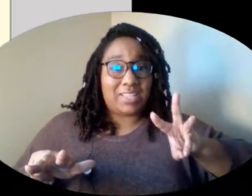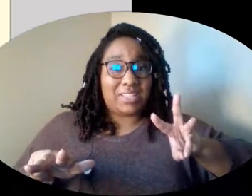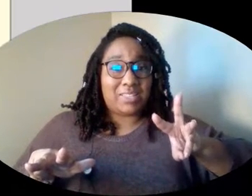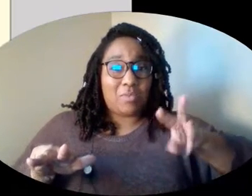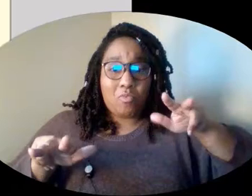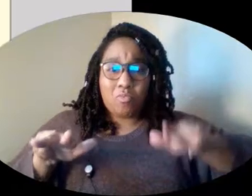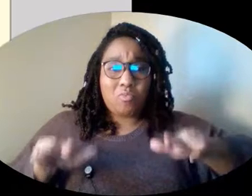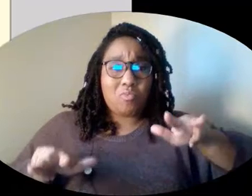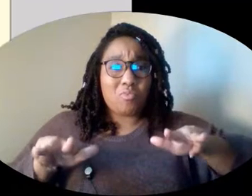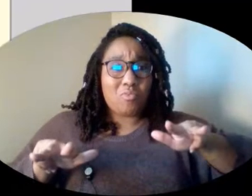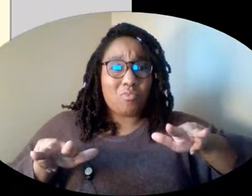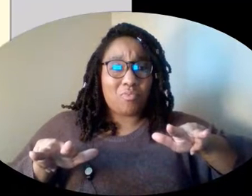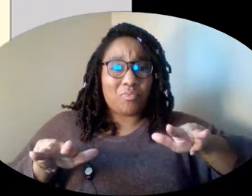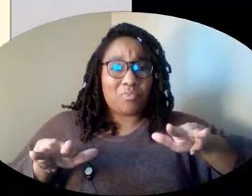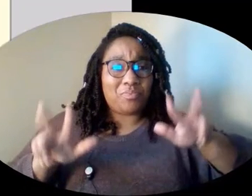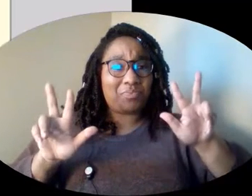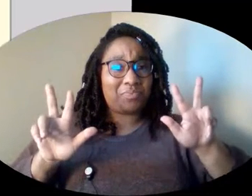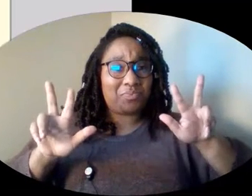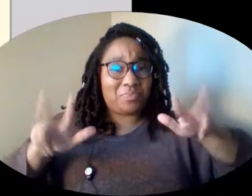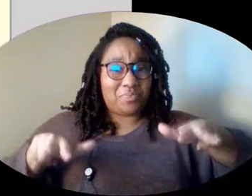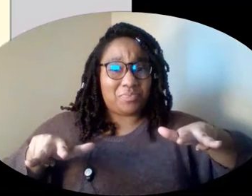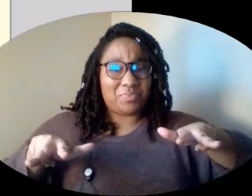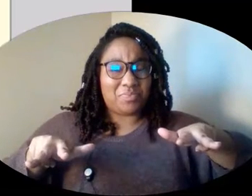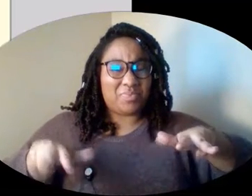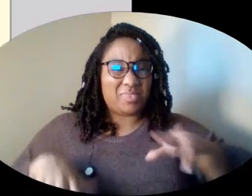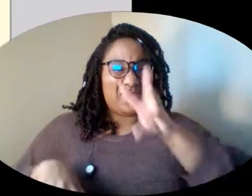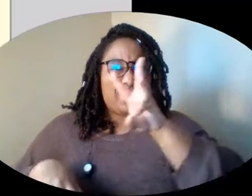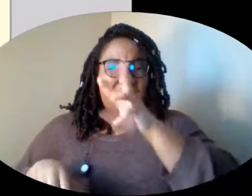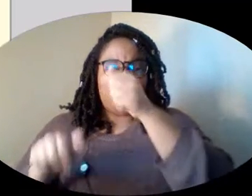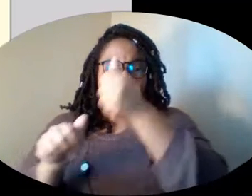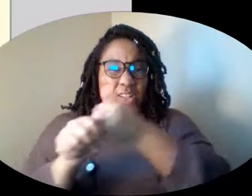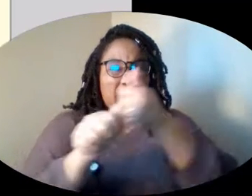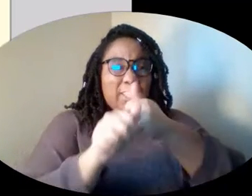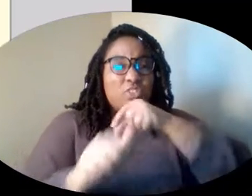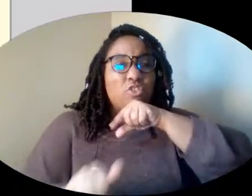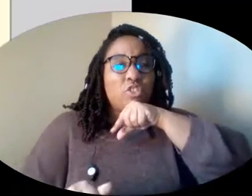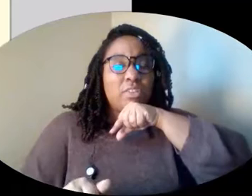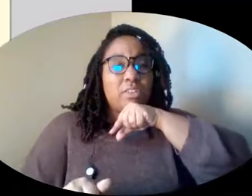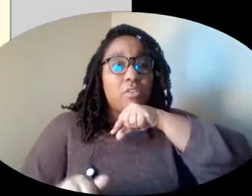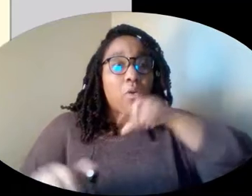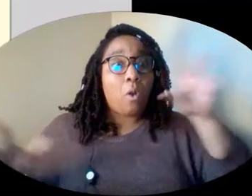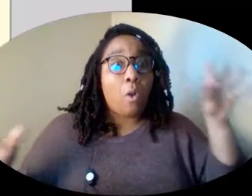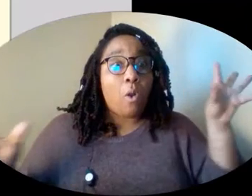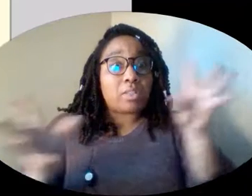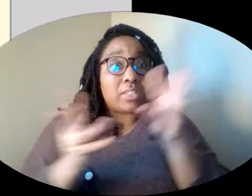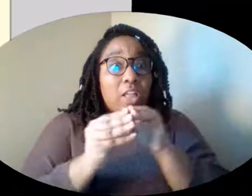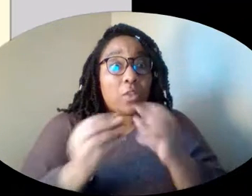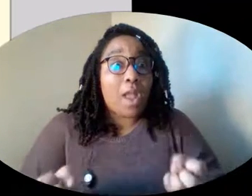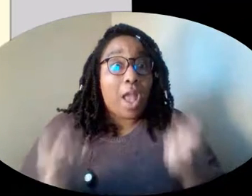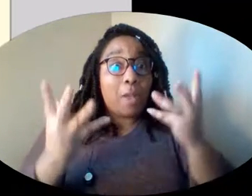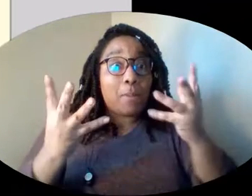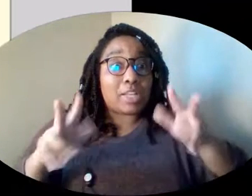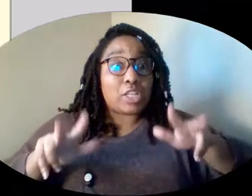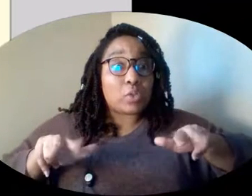1, 2, 3, 4, 5, 6 on each turkey. So how many toes are there all together? Let's see.